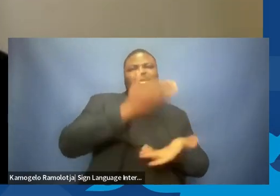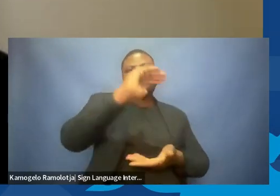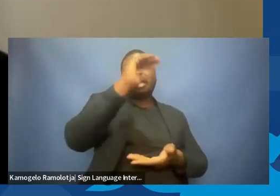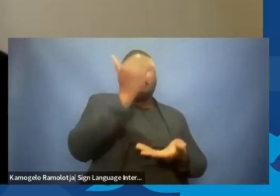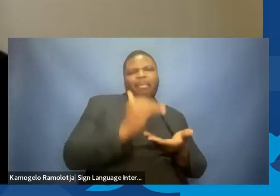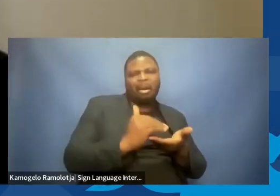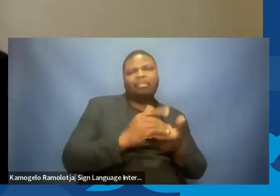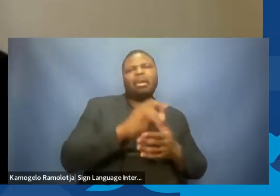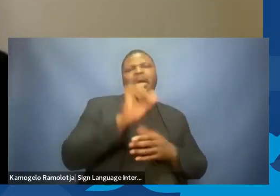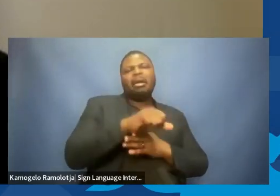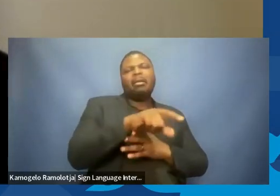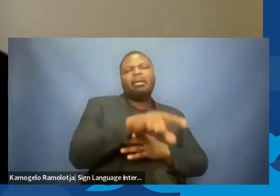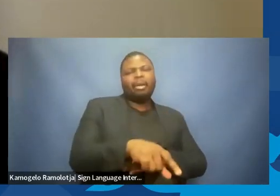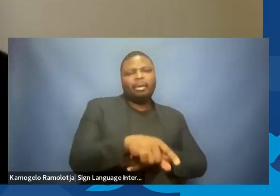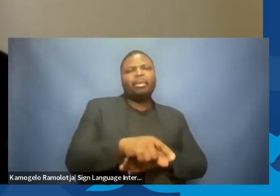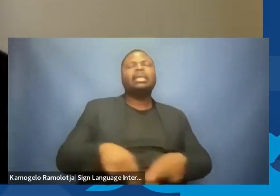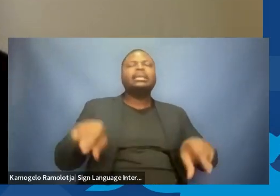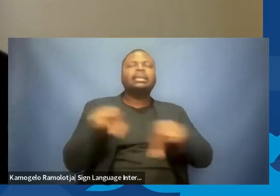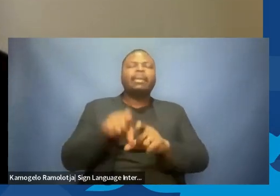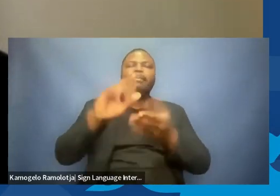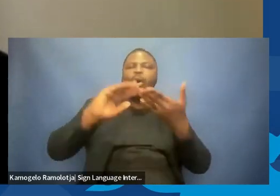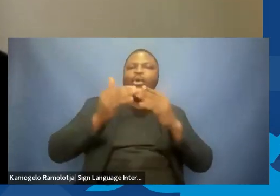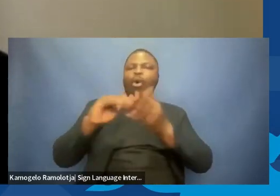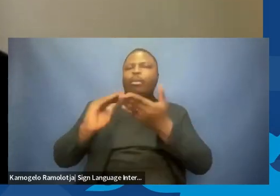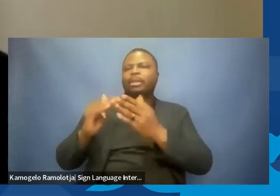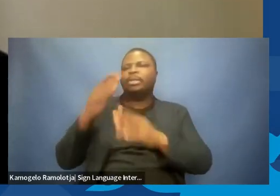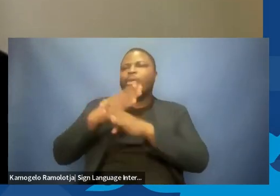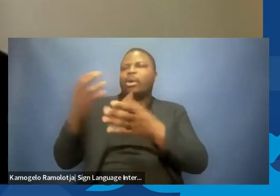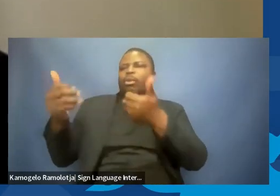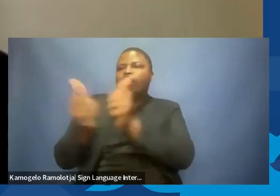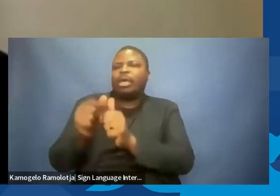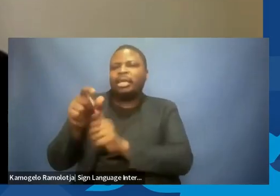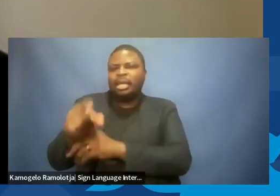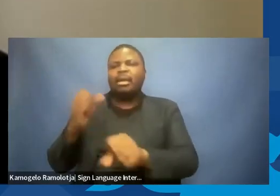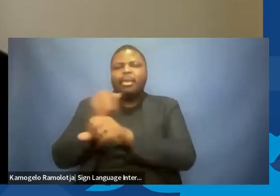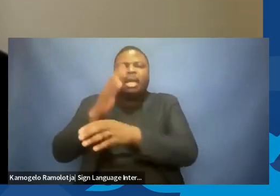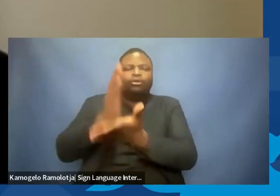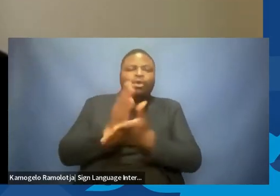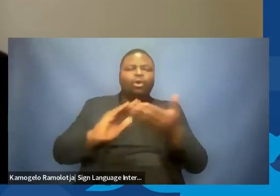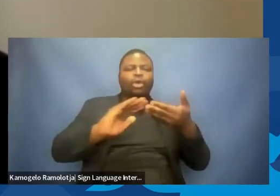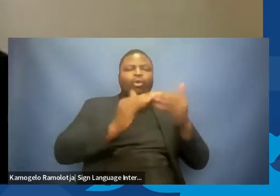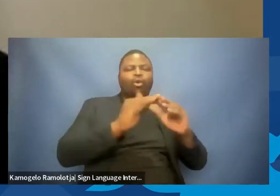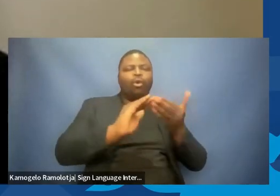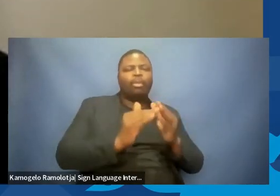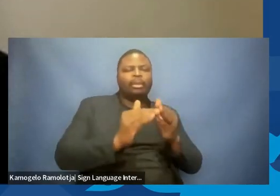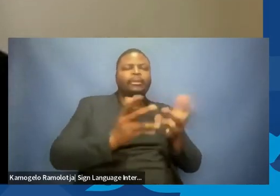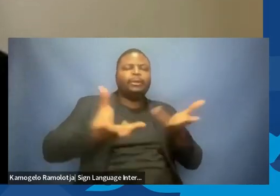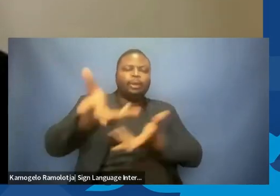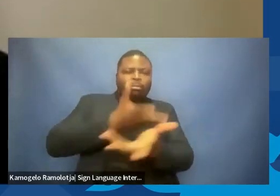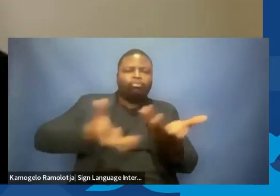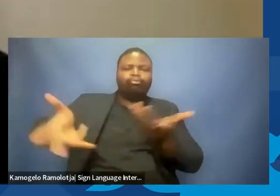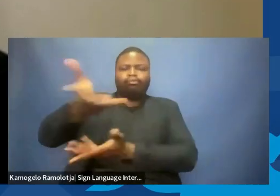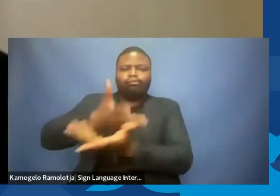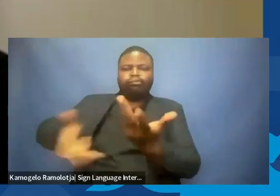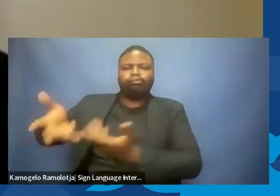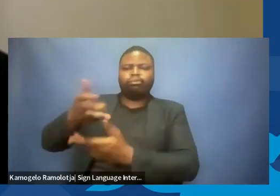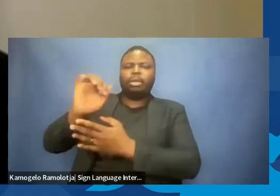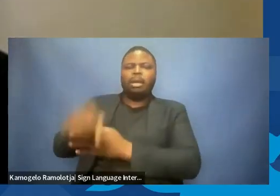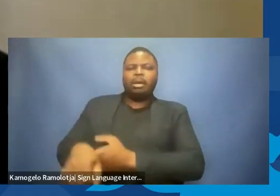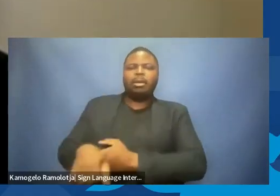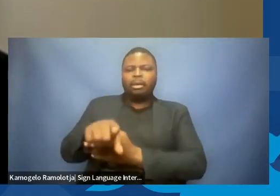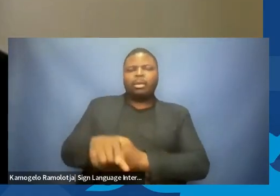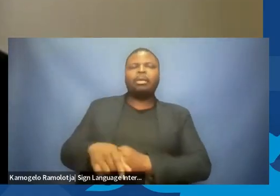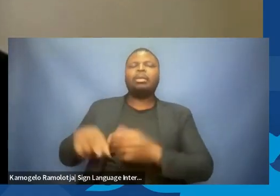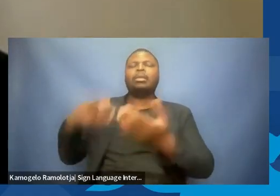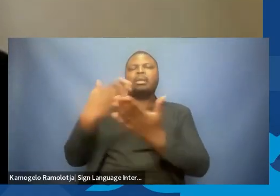with on-the-ground community evidence-based engagement. She has presented widely on national and